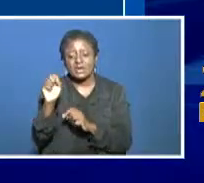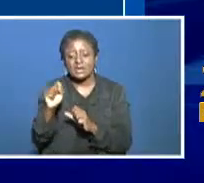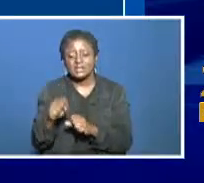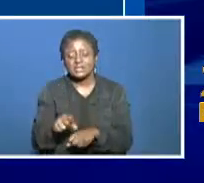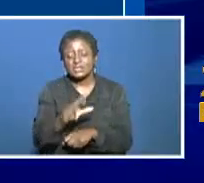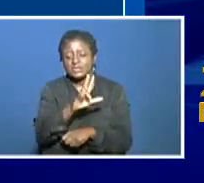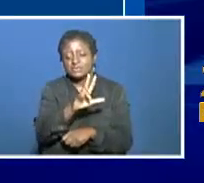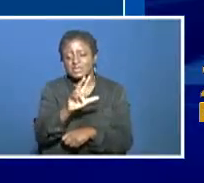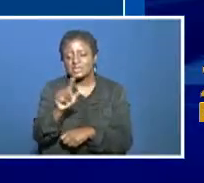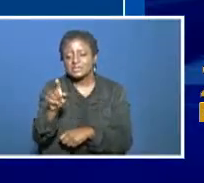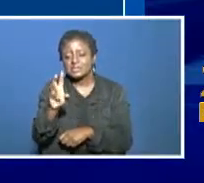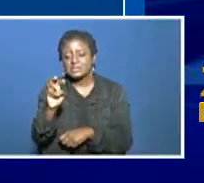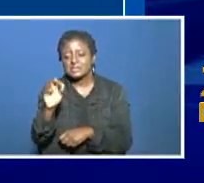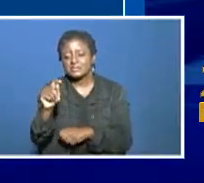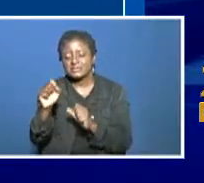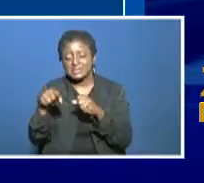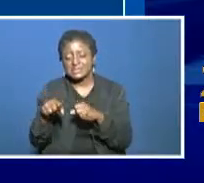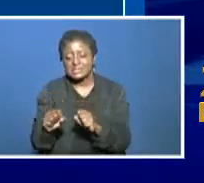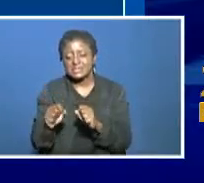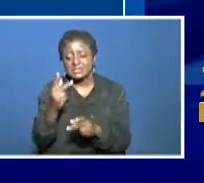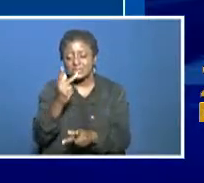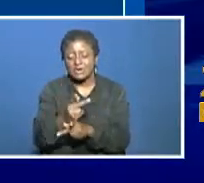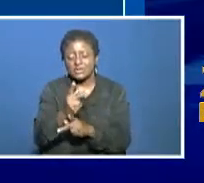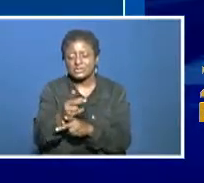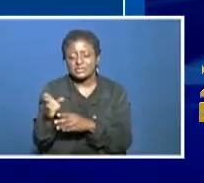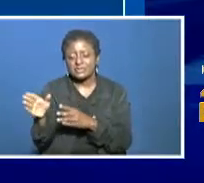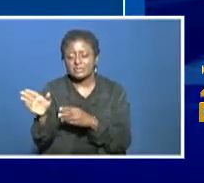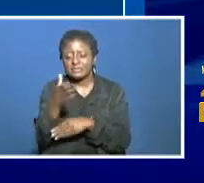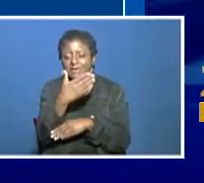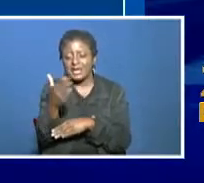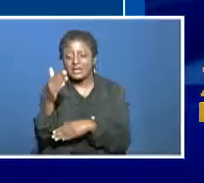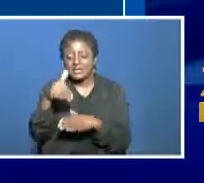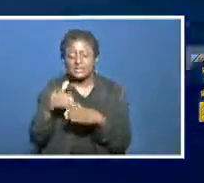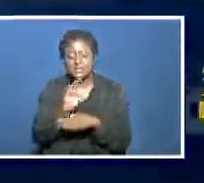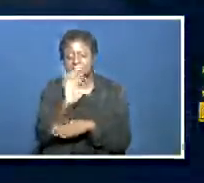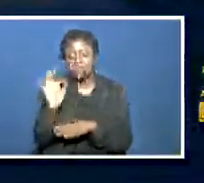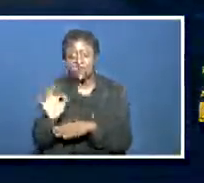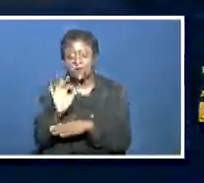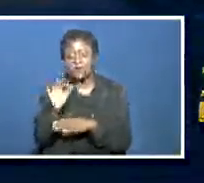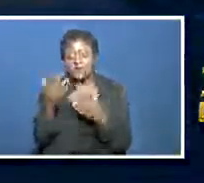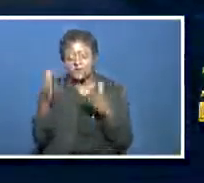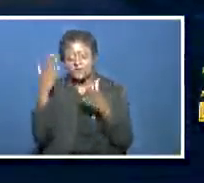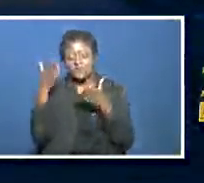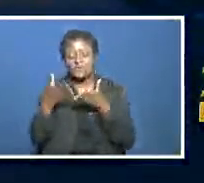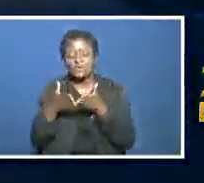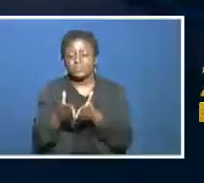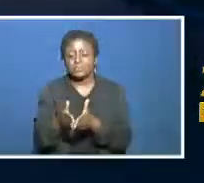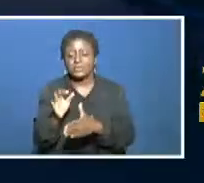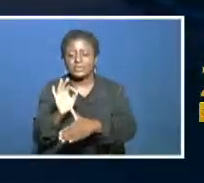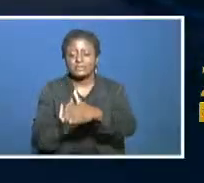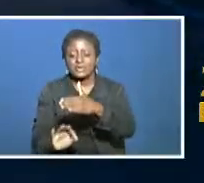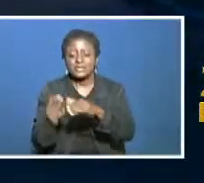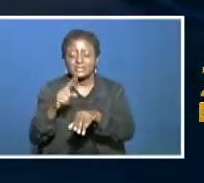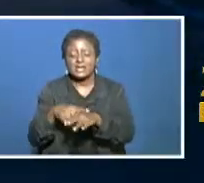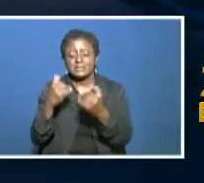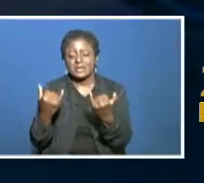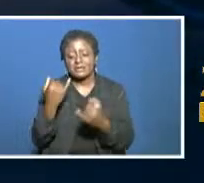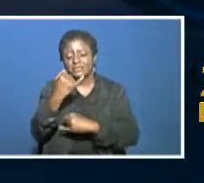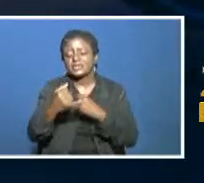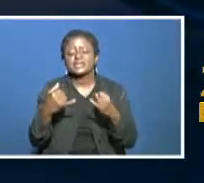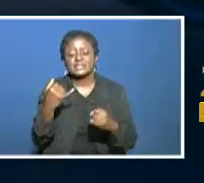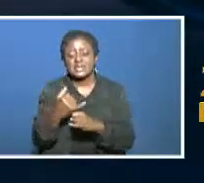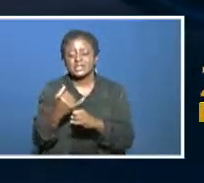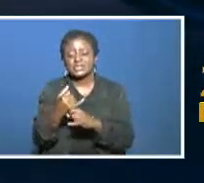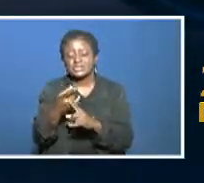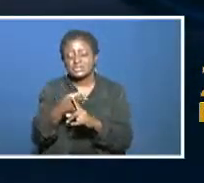flag will carry over right into Friday in the southeast Bahamas. That's going to do it for your boating forecast. It's time now for your international